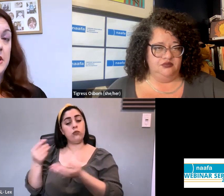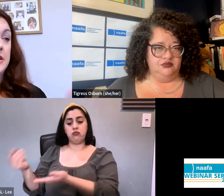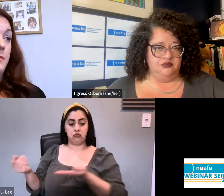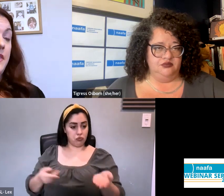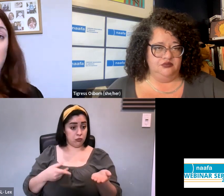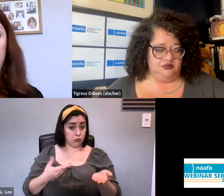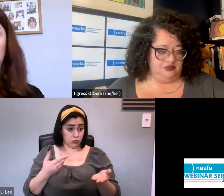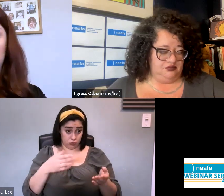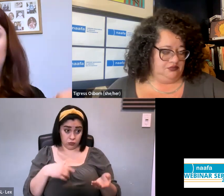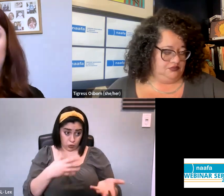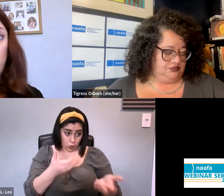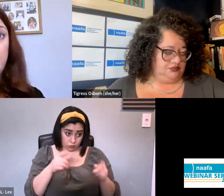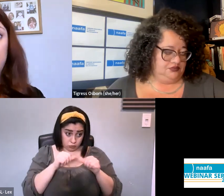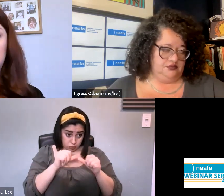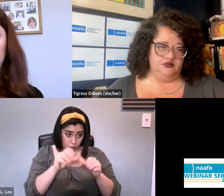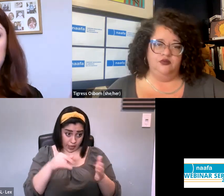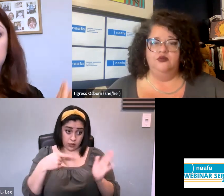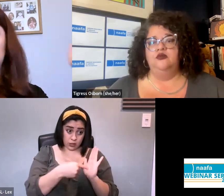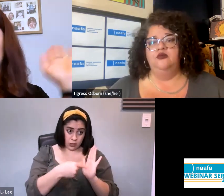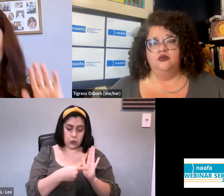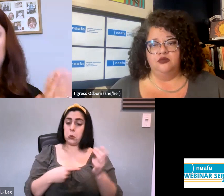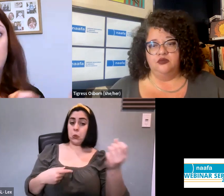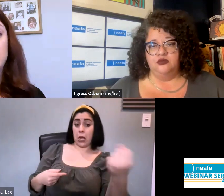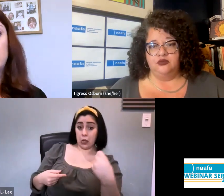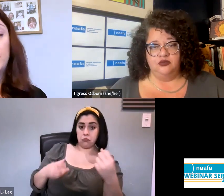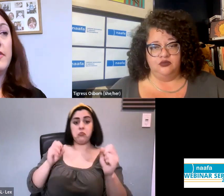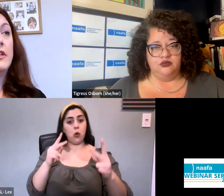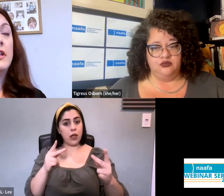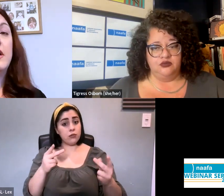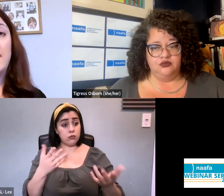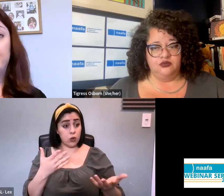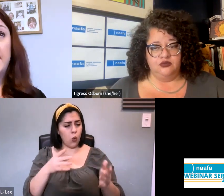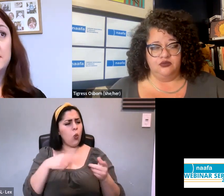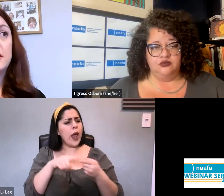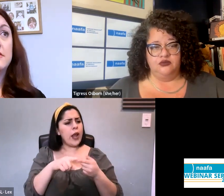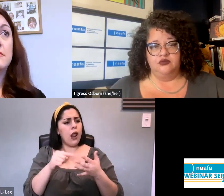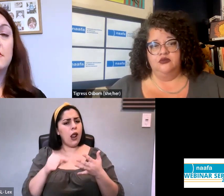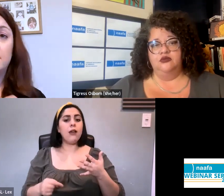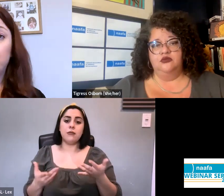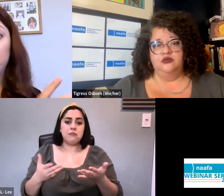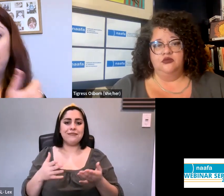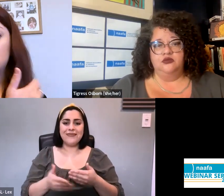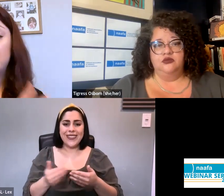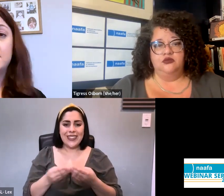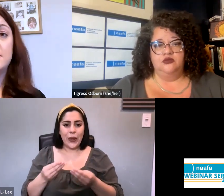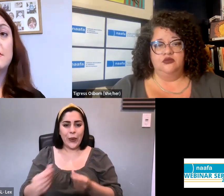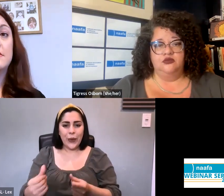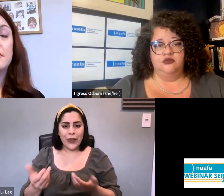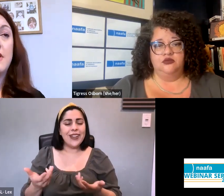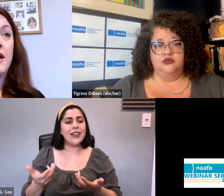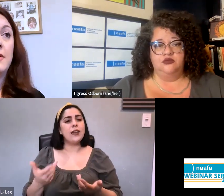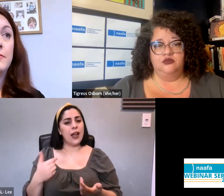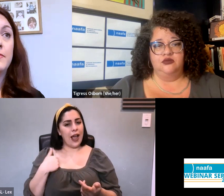yes, we're going to stick with it. Great. When are we going to do this? So on and so forth. I find the